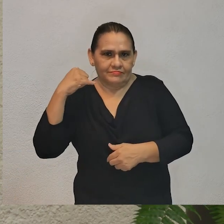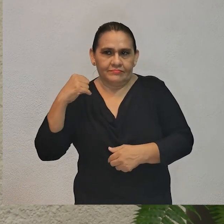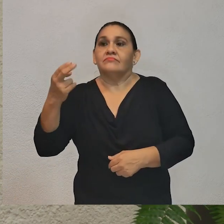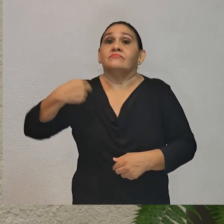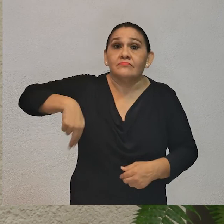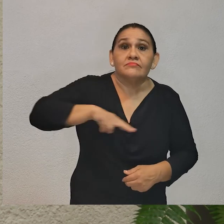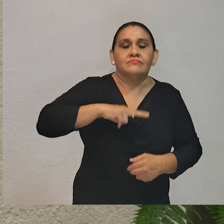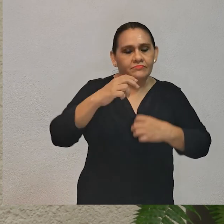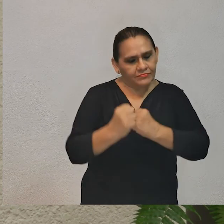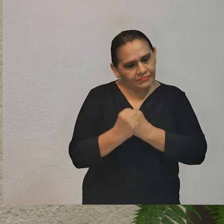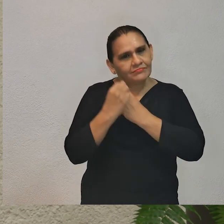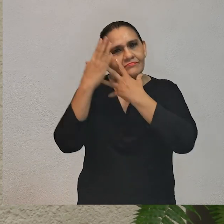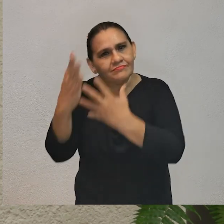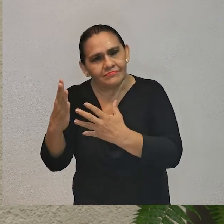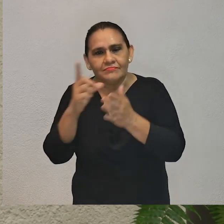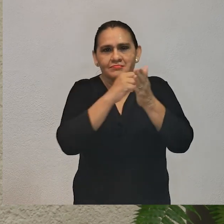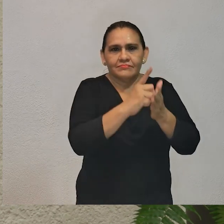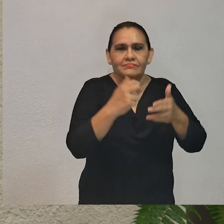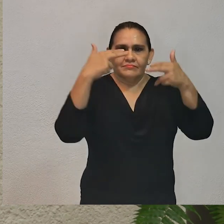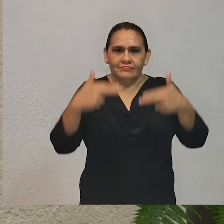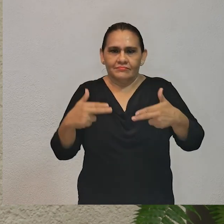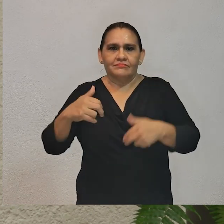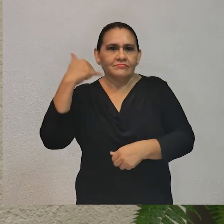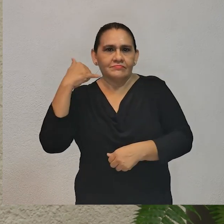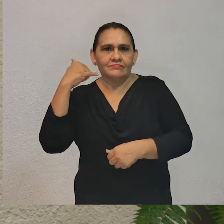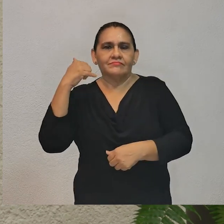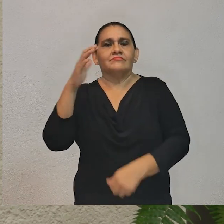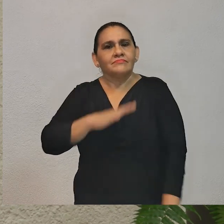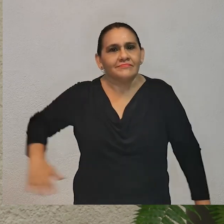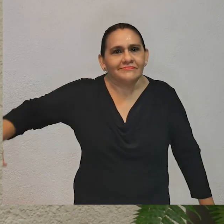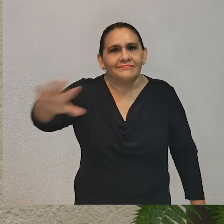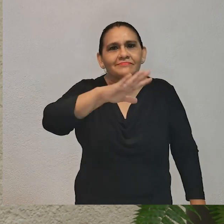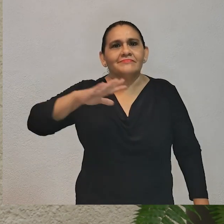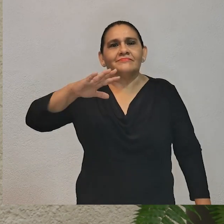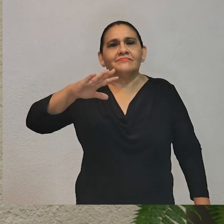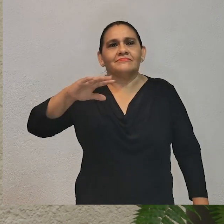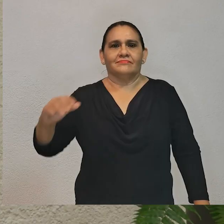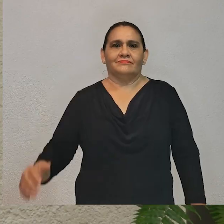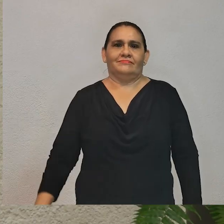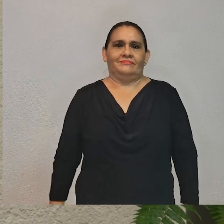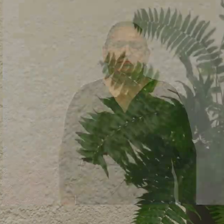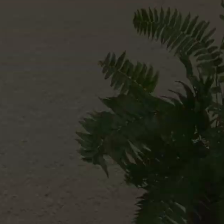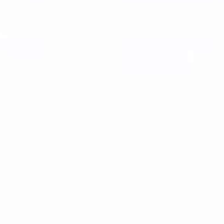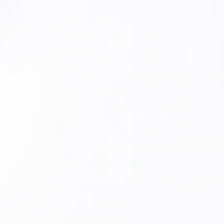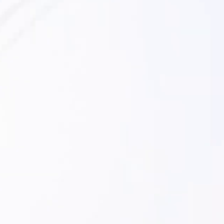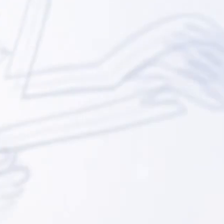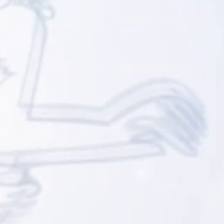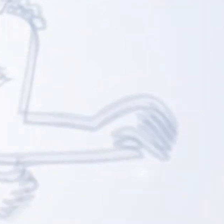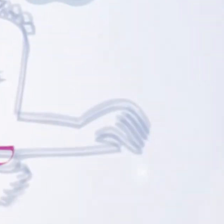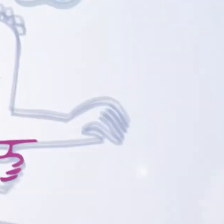ti'al unojkaajil Yucatán. To'one ujumut'aanil ti'al upáajtalil máako'ob tu nuumtako'ob Yucatán.